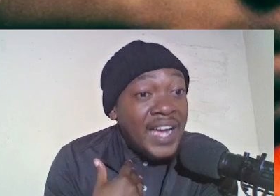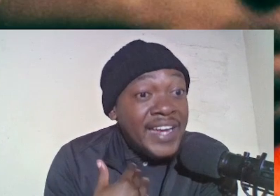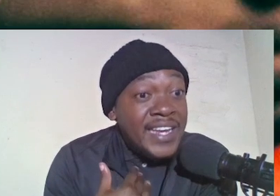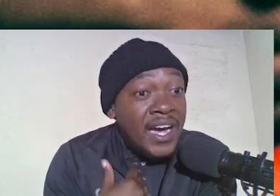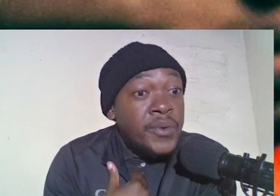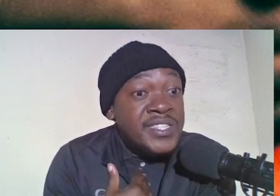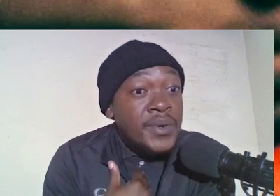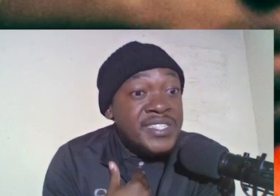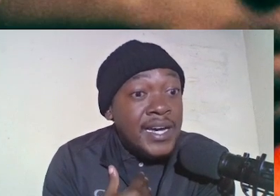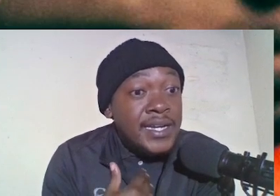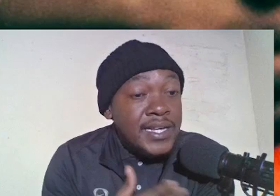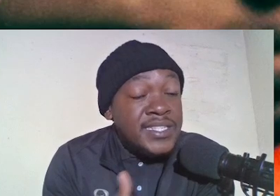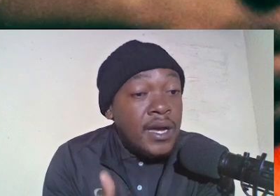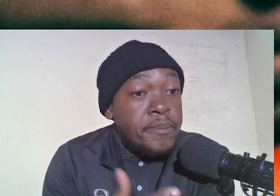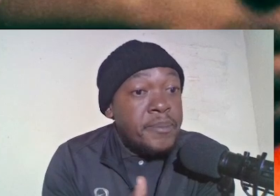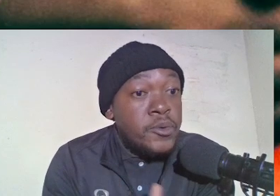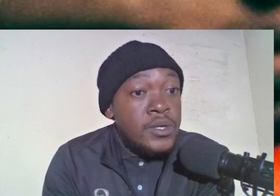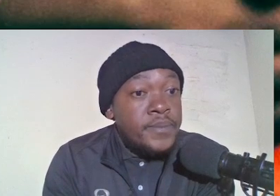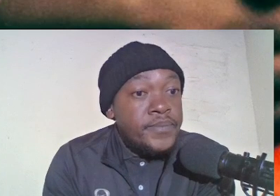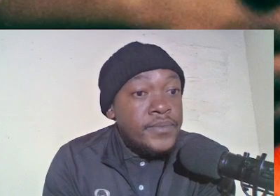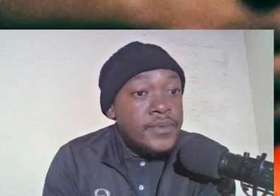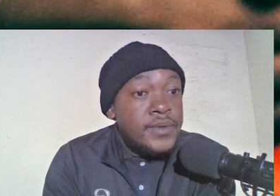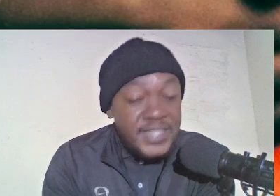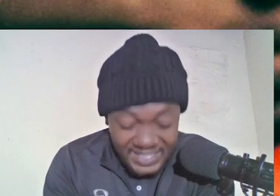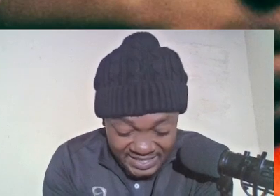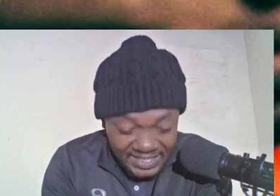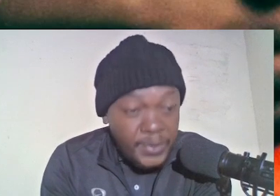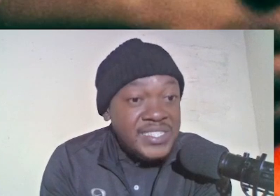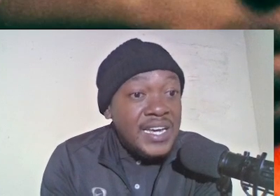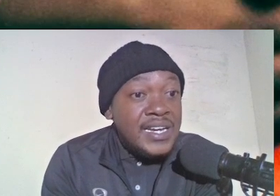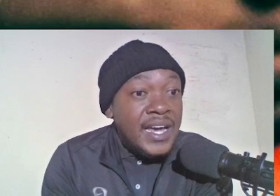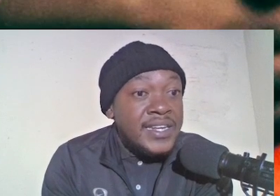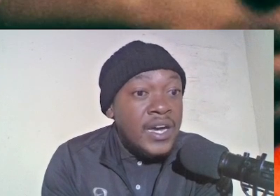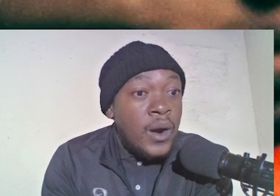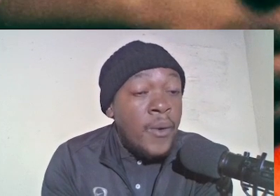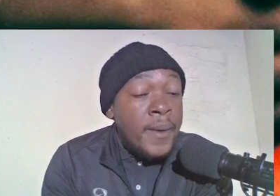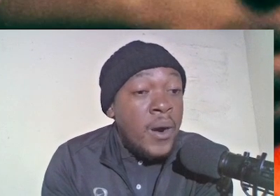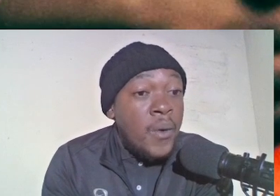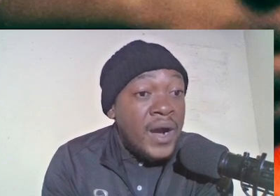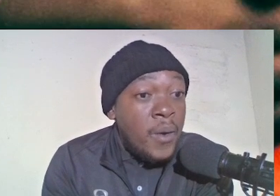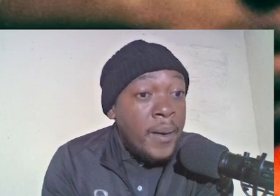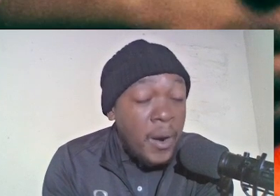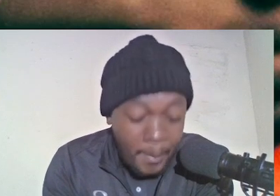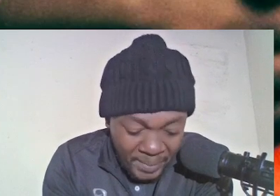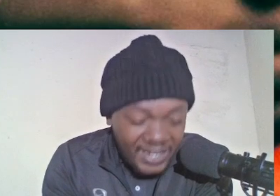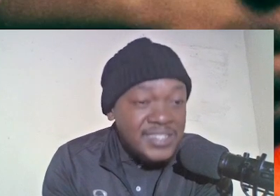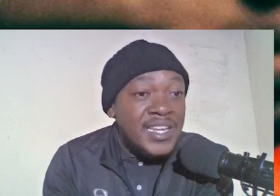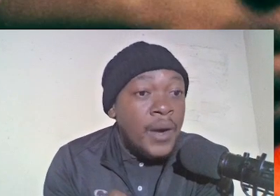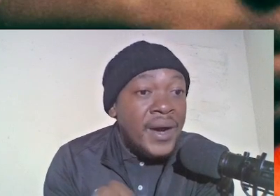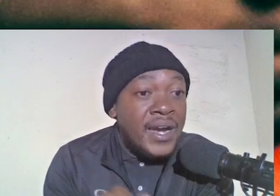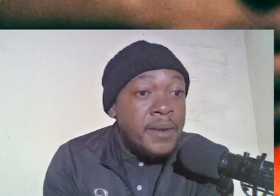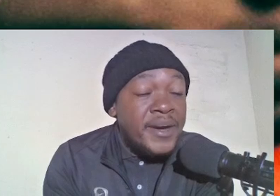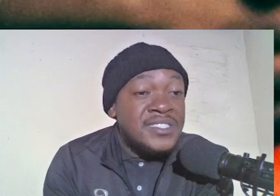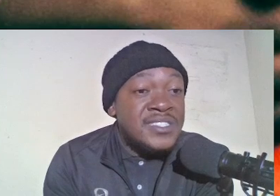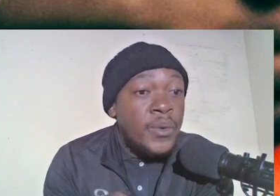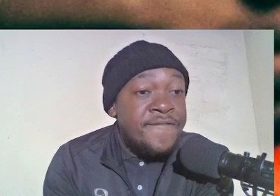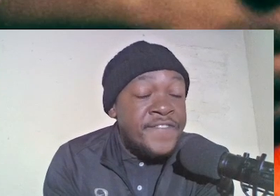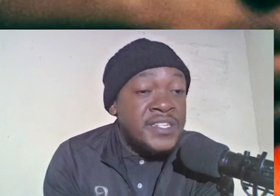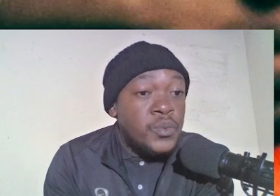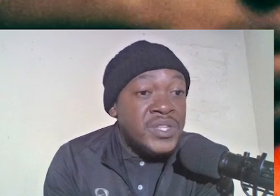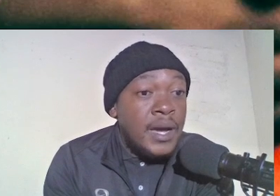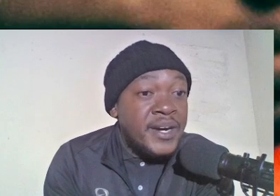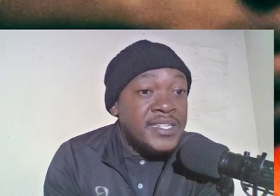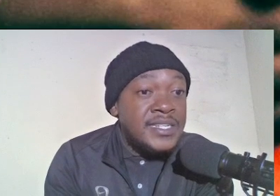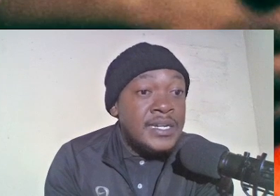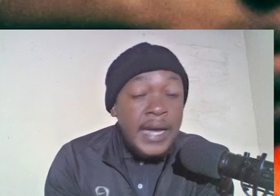But right now, it's our struggle as young people. This is our struggle right now. Our parents and our grandparents, they were